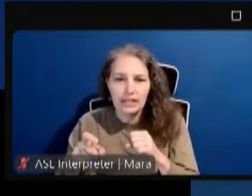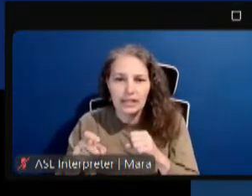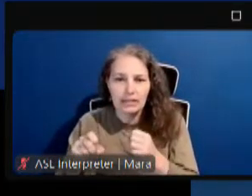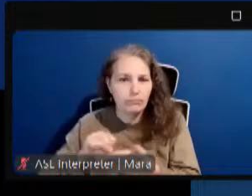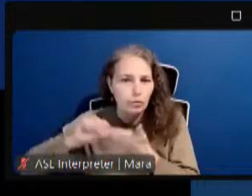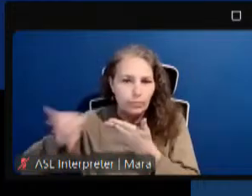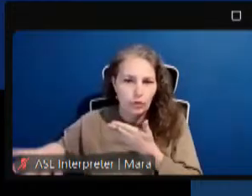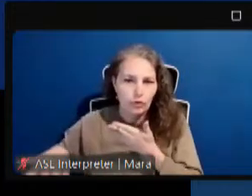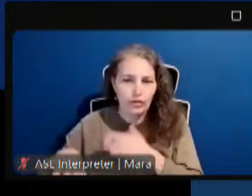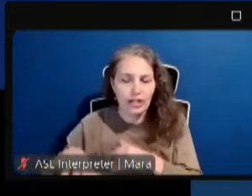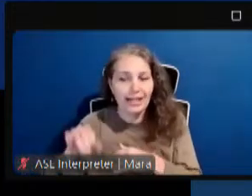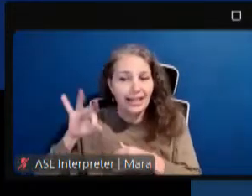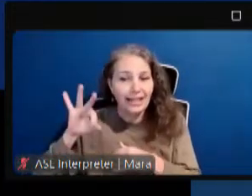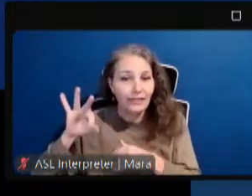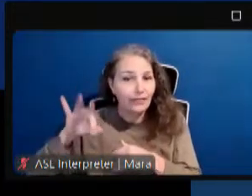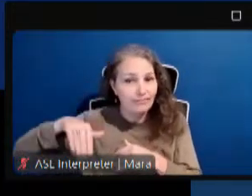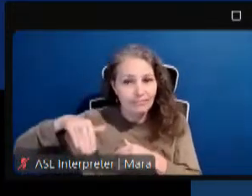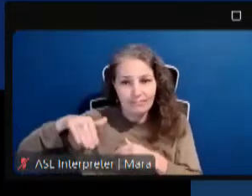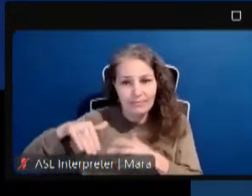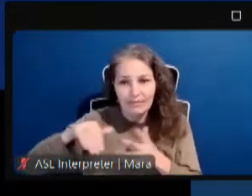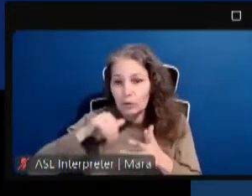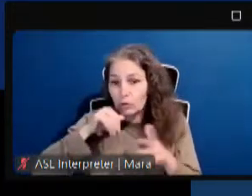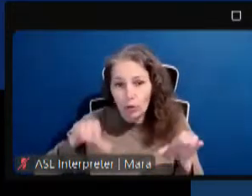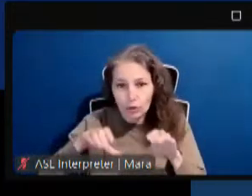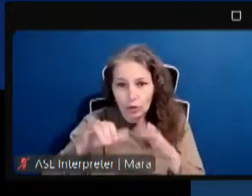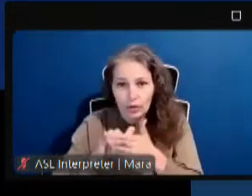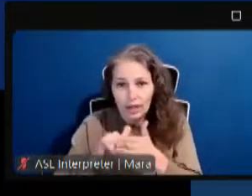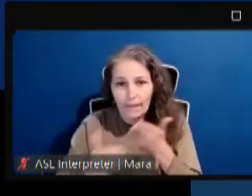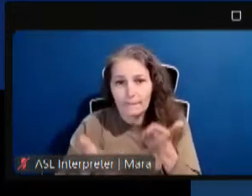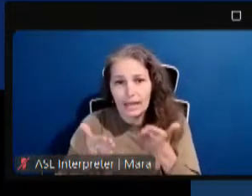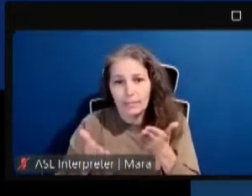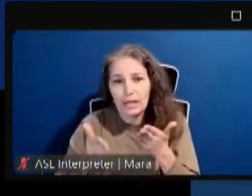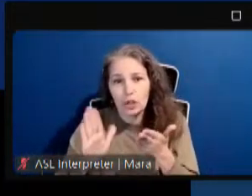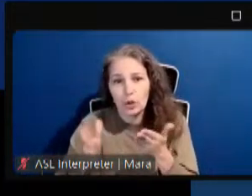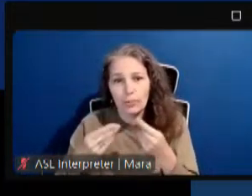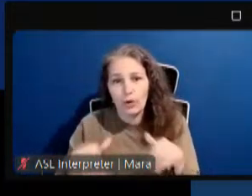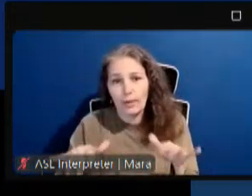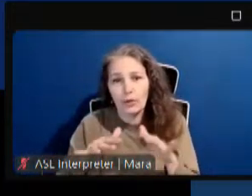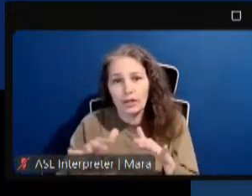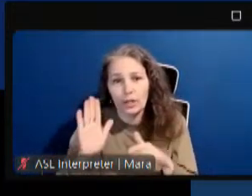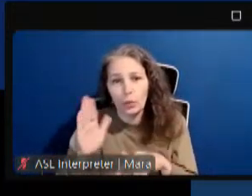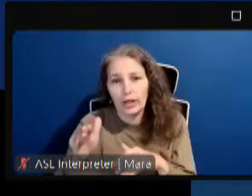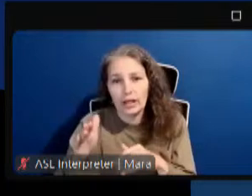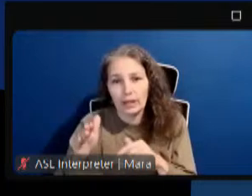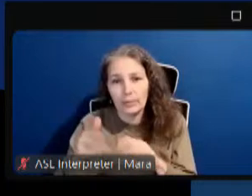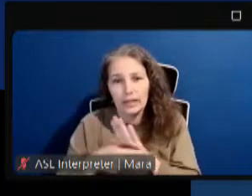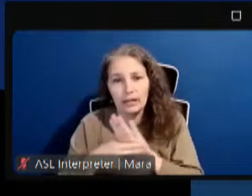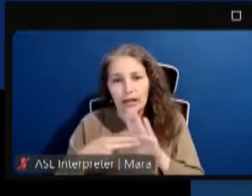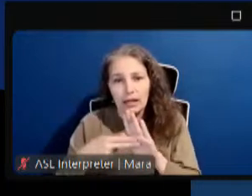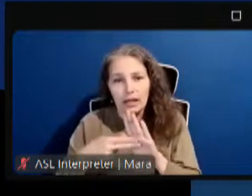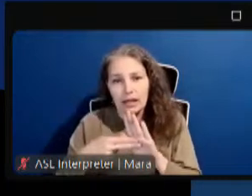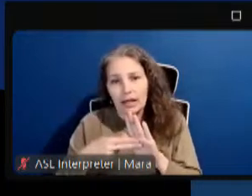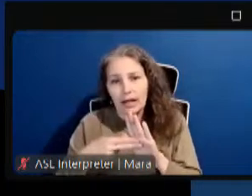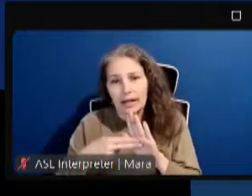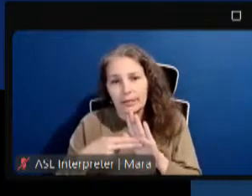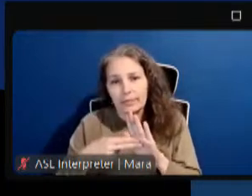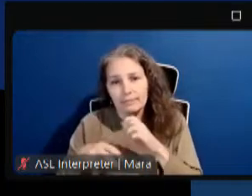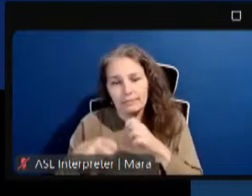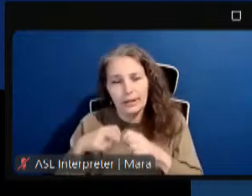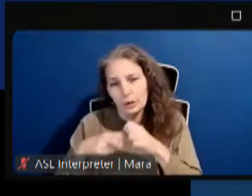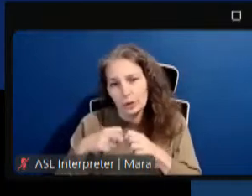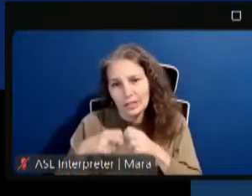Failure to do so may result in your property being deemed a nuisance, as it is out of compliance